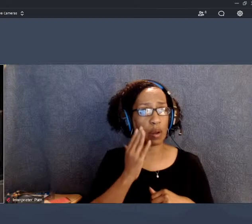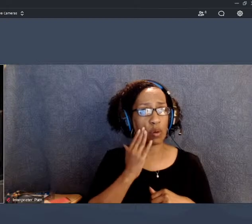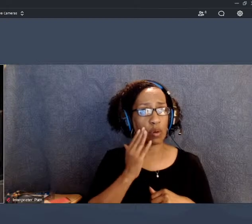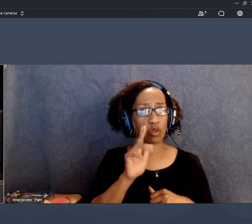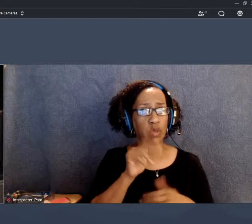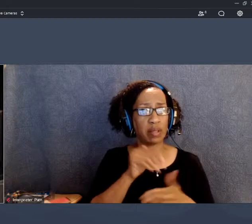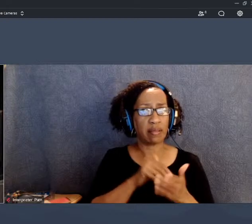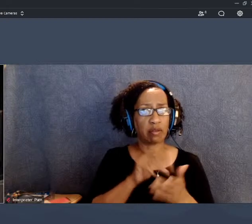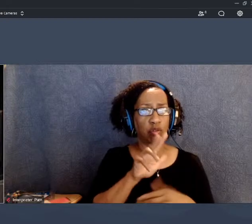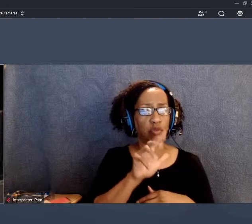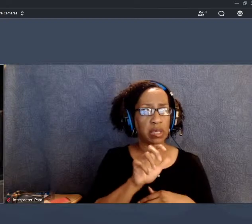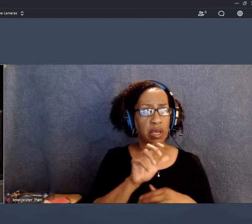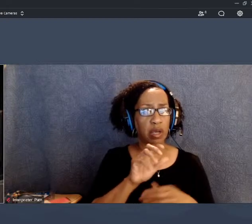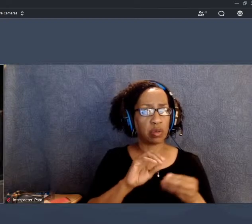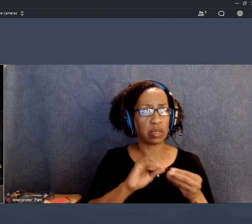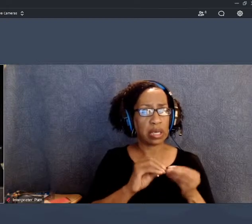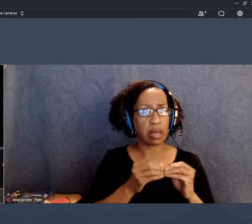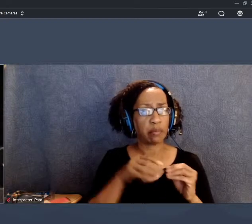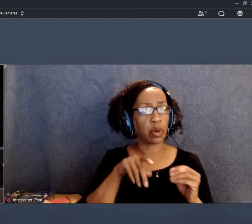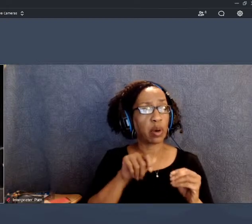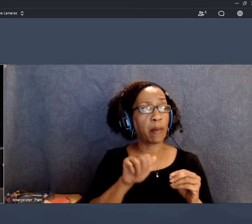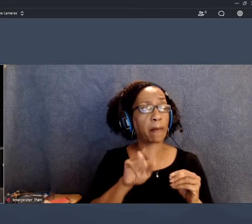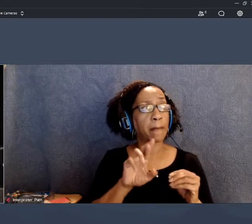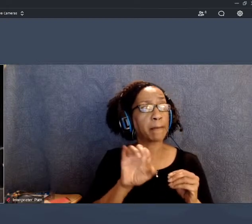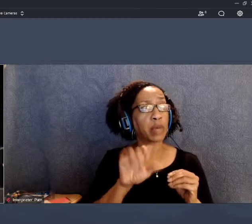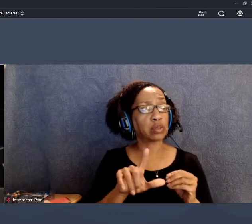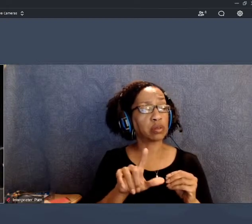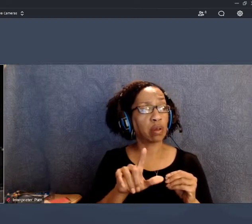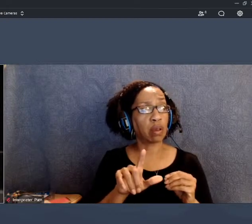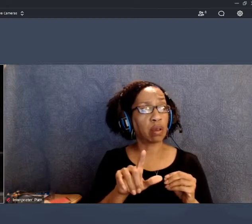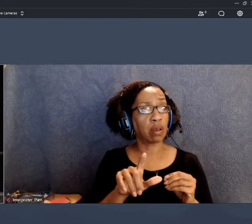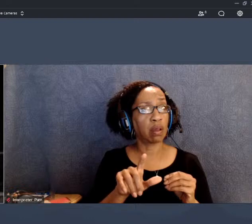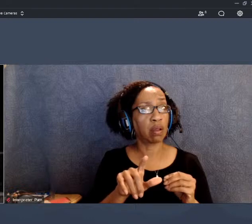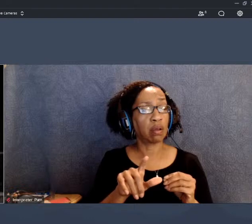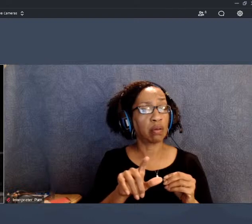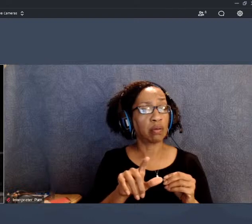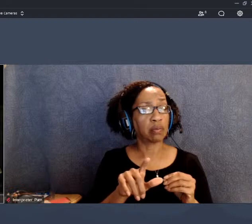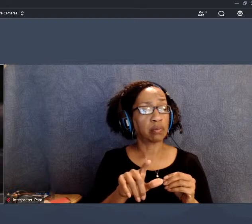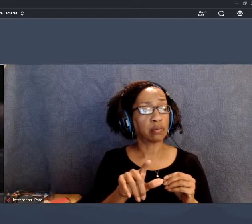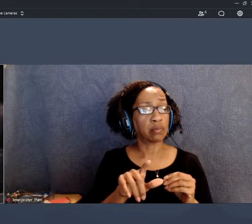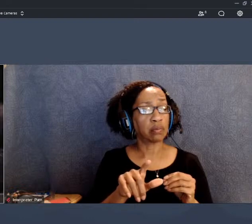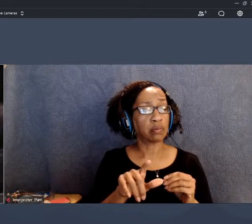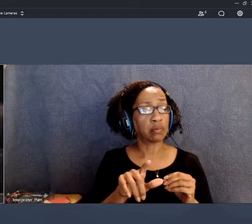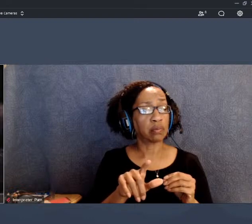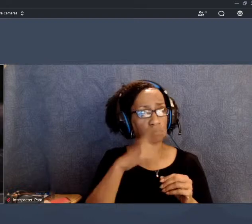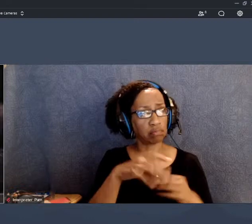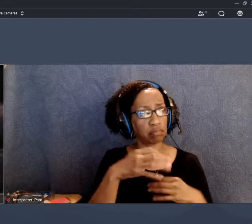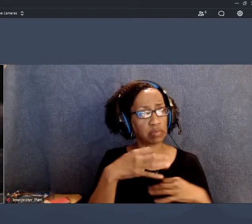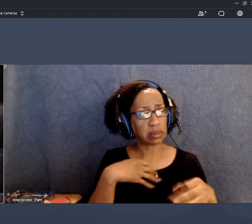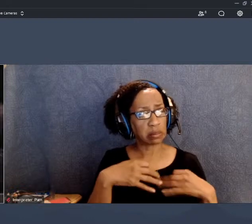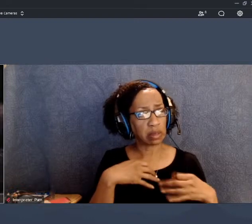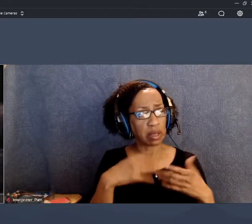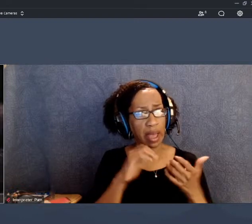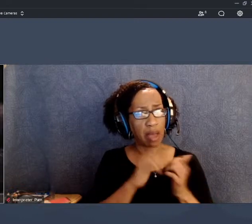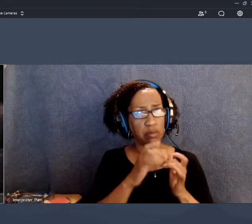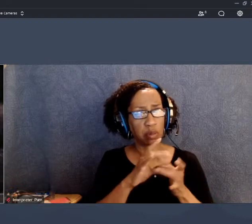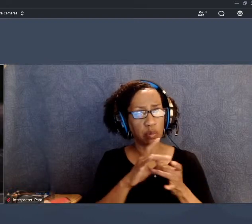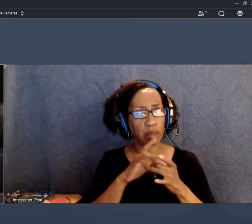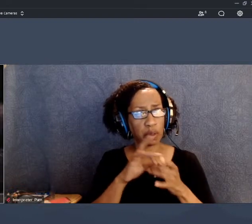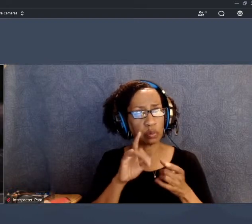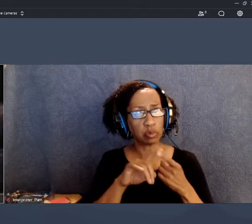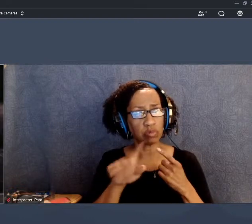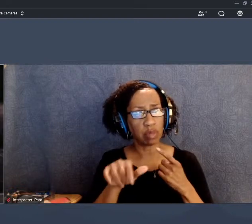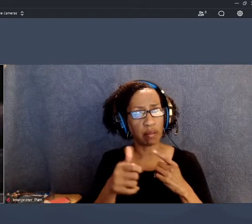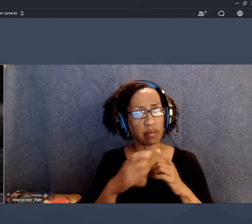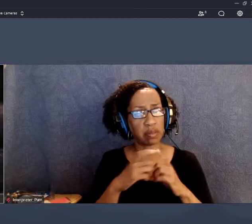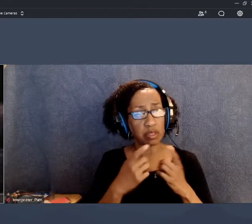3,300 number parcel. I wanted an idea of how that relates to some of the other districts,